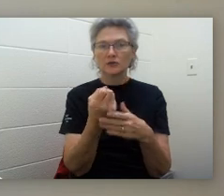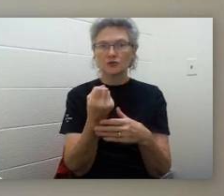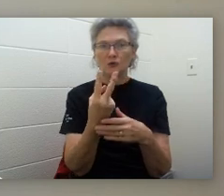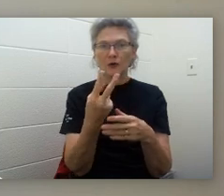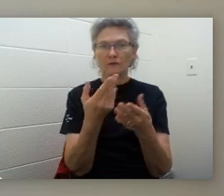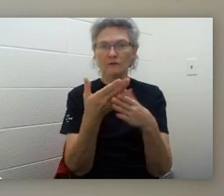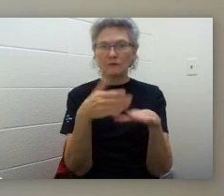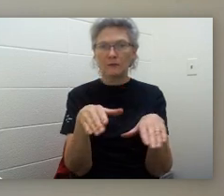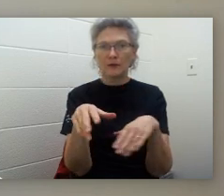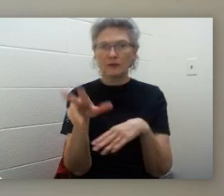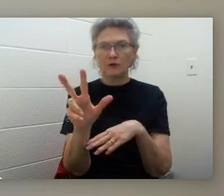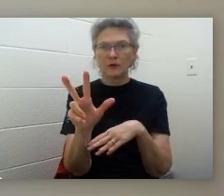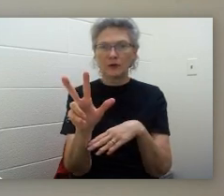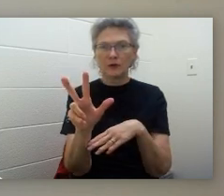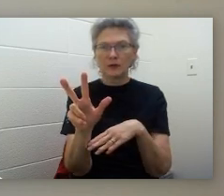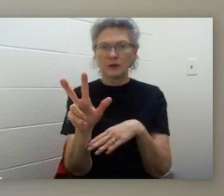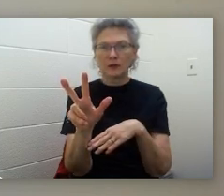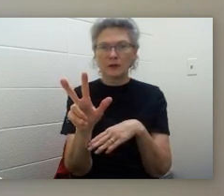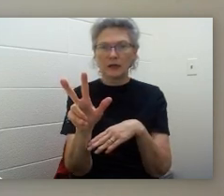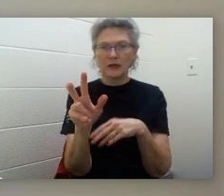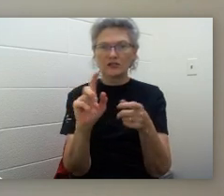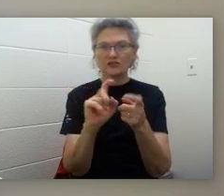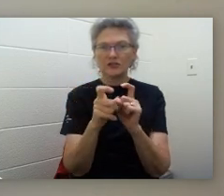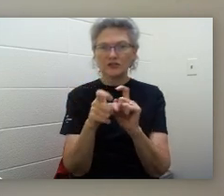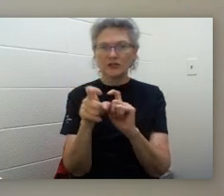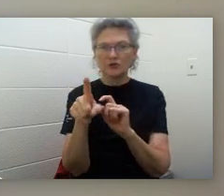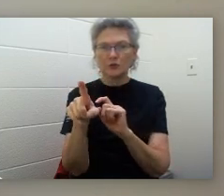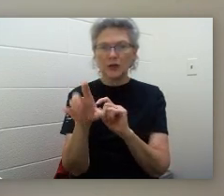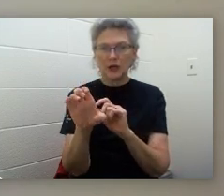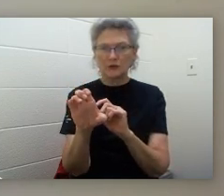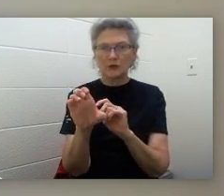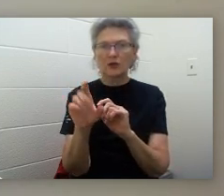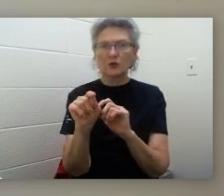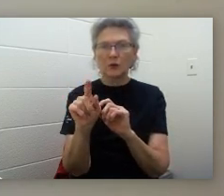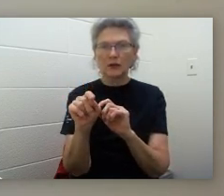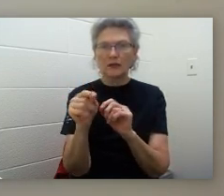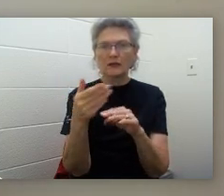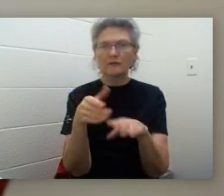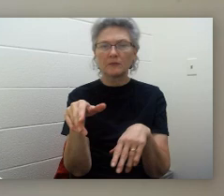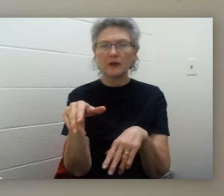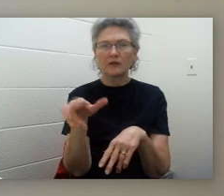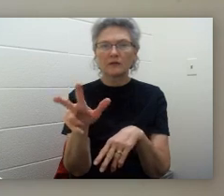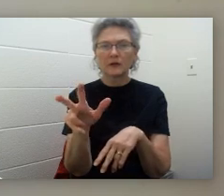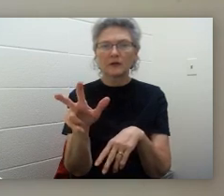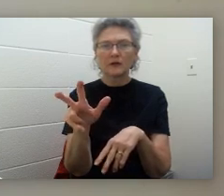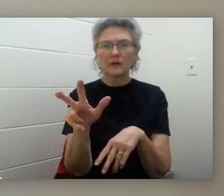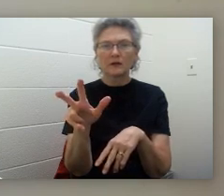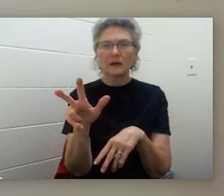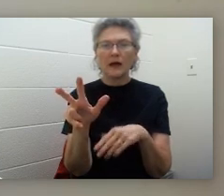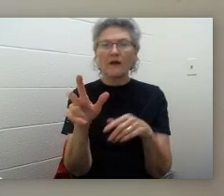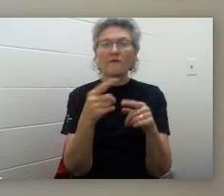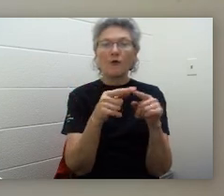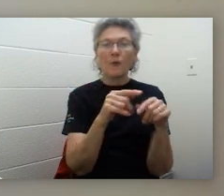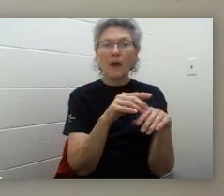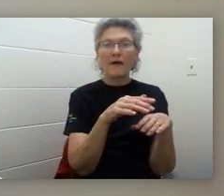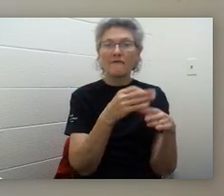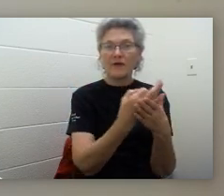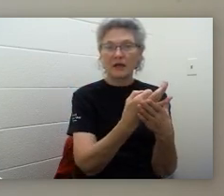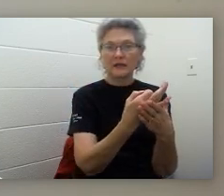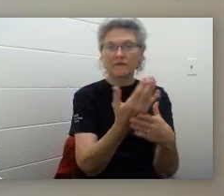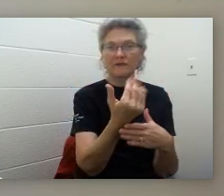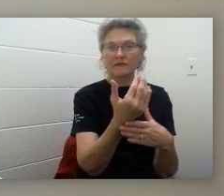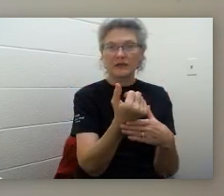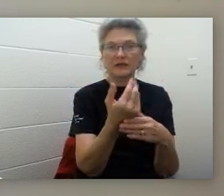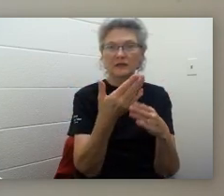3, and I could change that to 120 divided by 3. And for my basic fact of